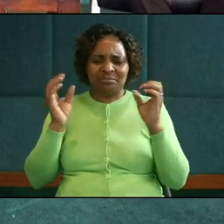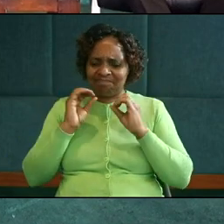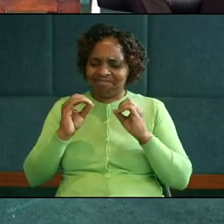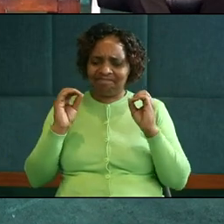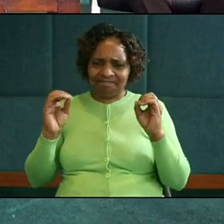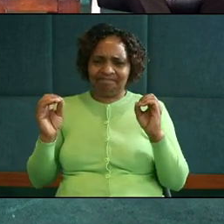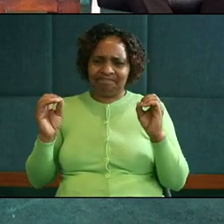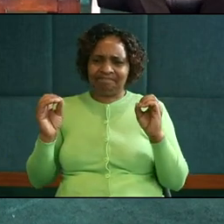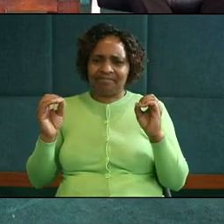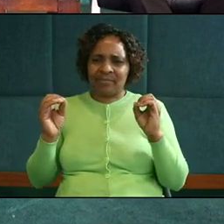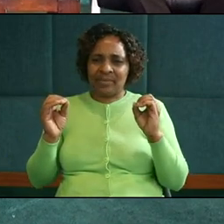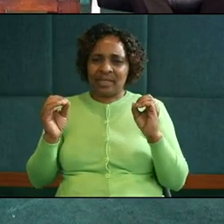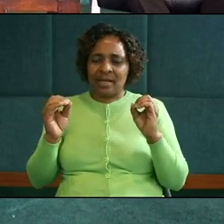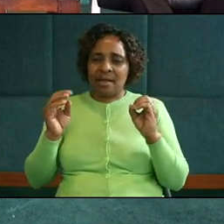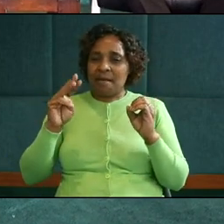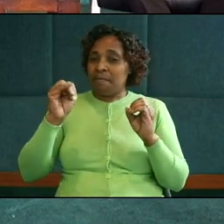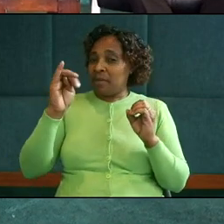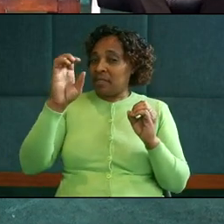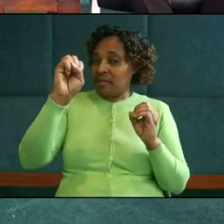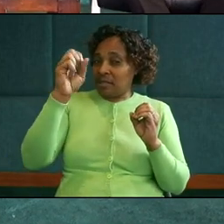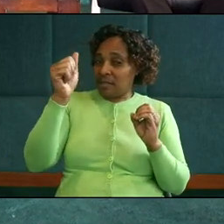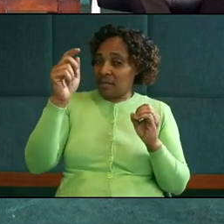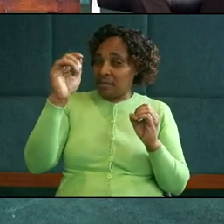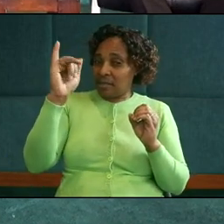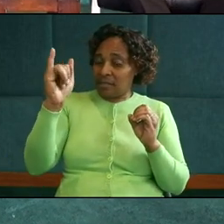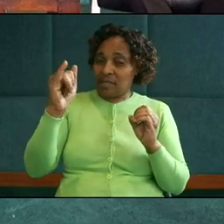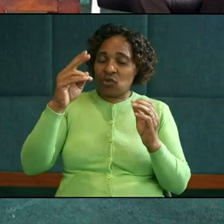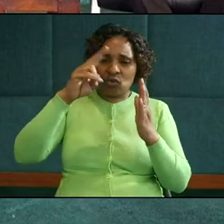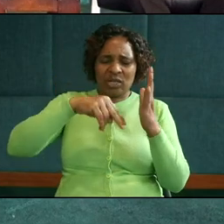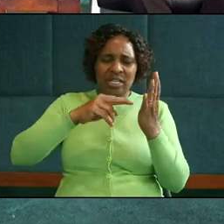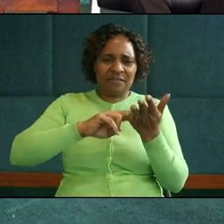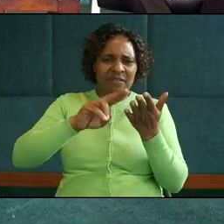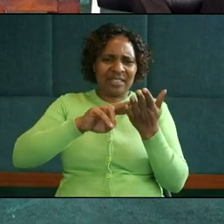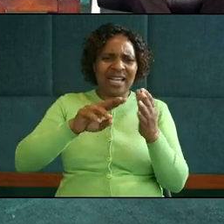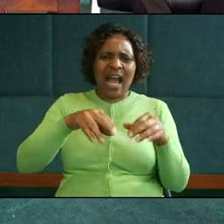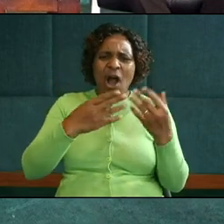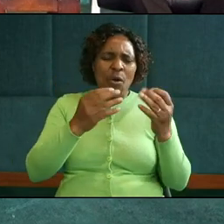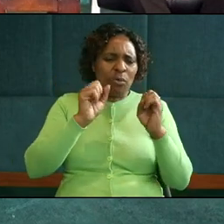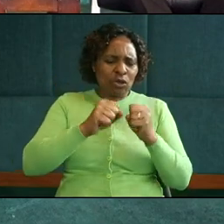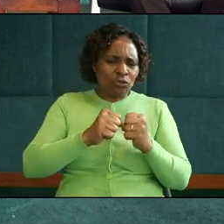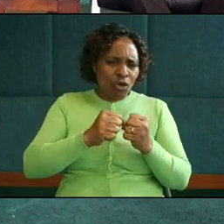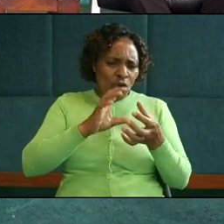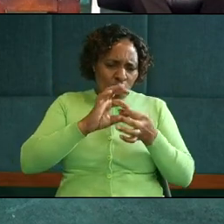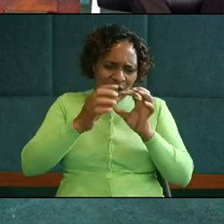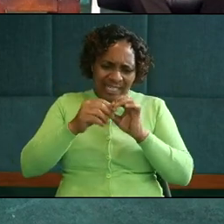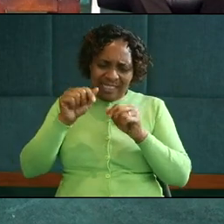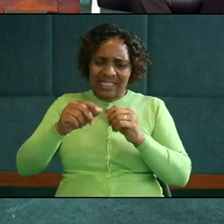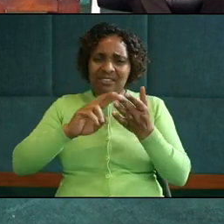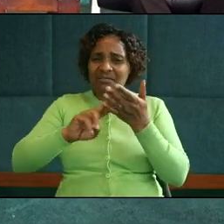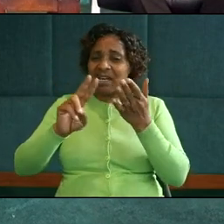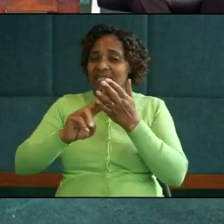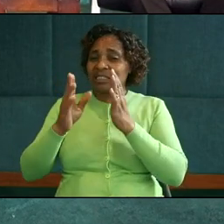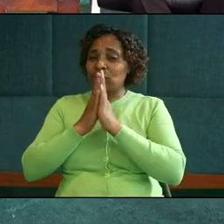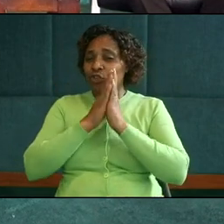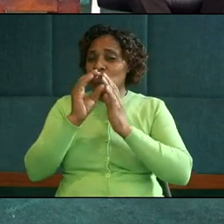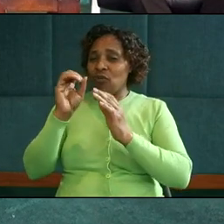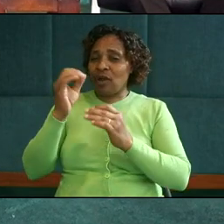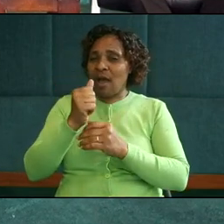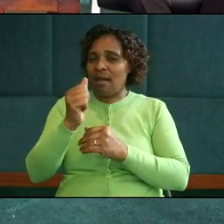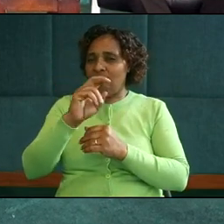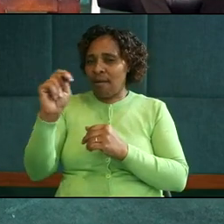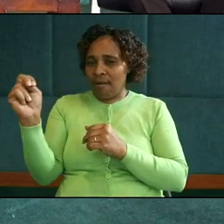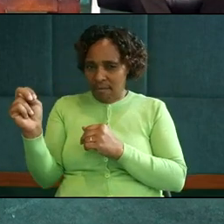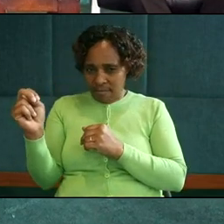know. Misati, perhaps maybe just as you read that verse, I don't know, how would you relate that verse to the story of Hannah?